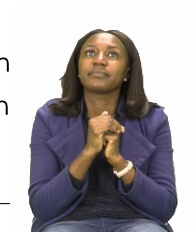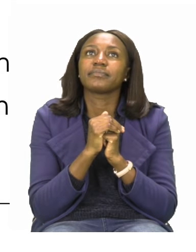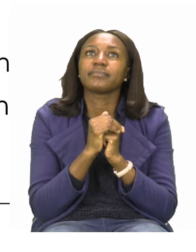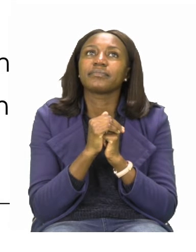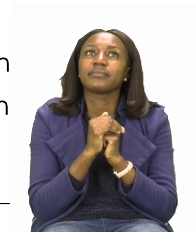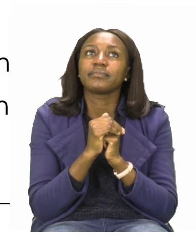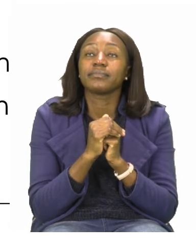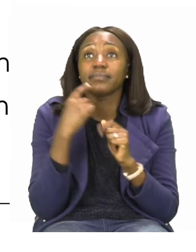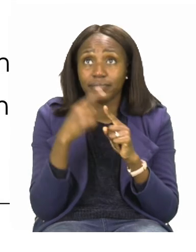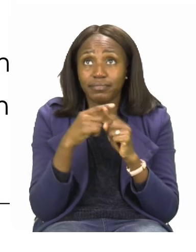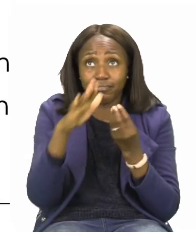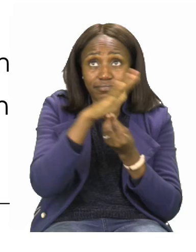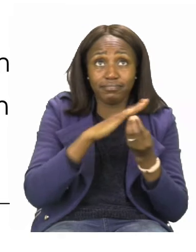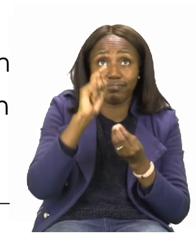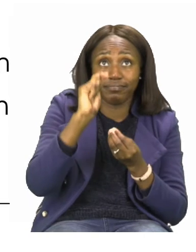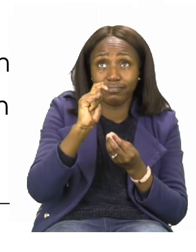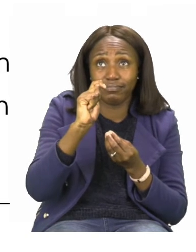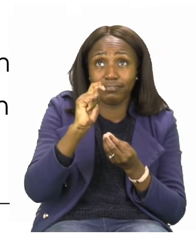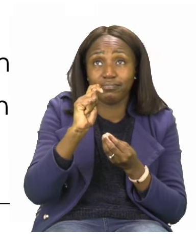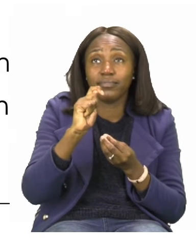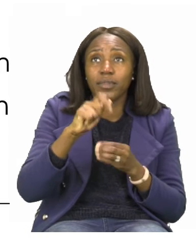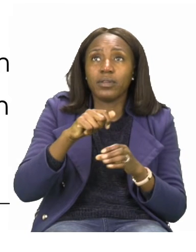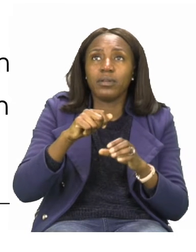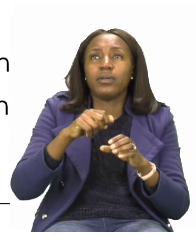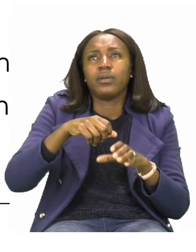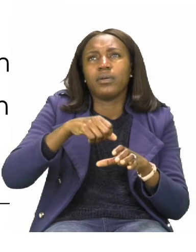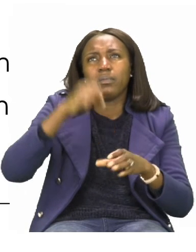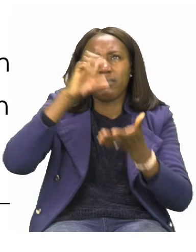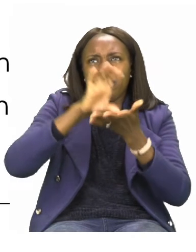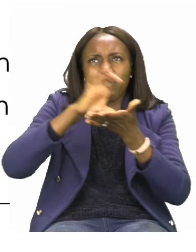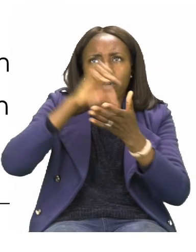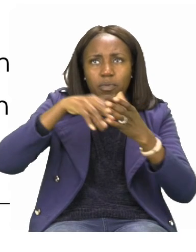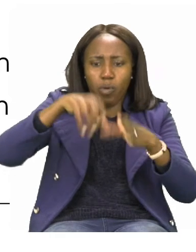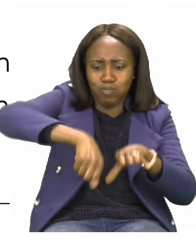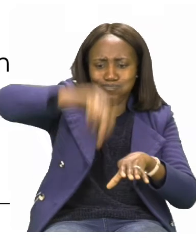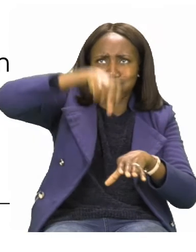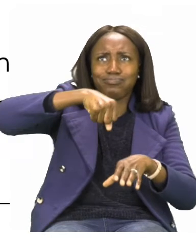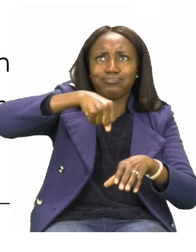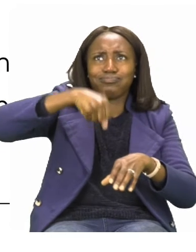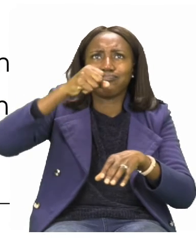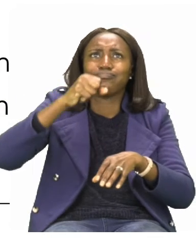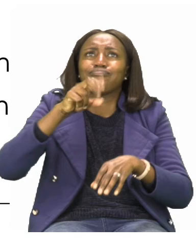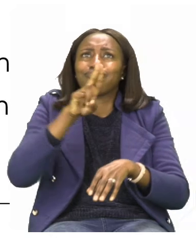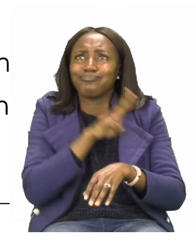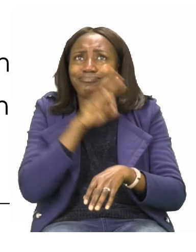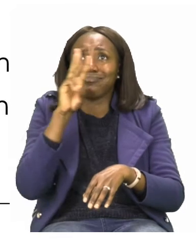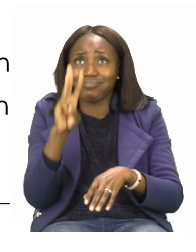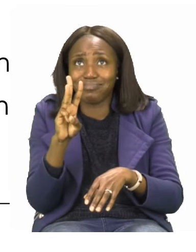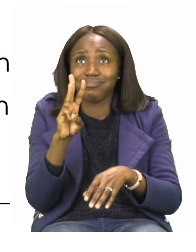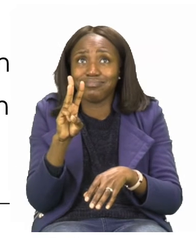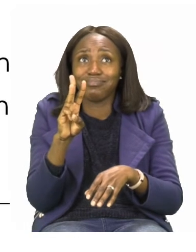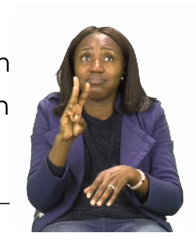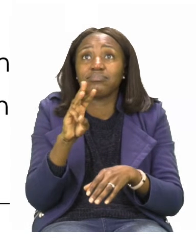Tangeni's family collects 23 bins of rubbish in a week. Anne's